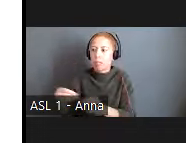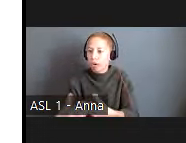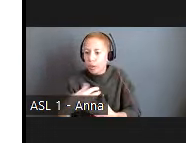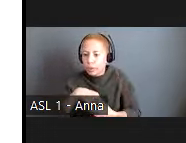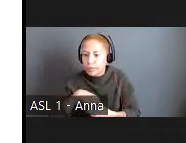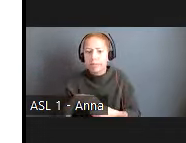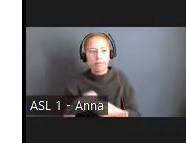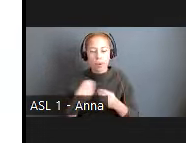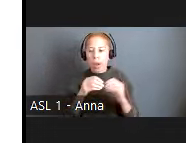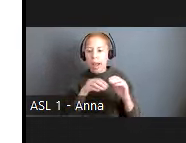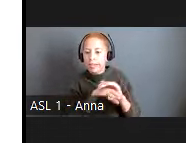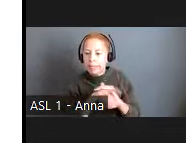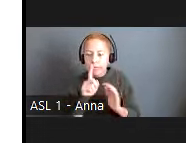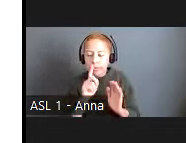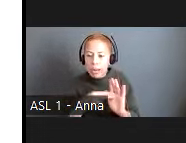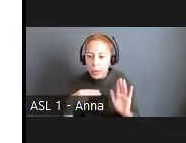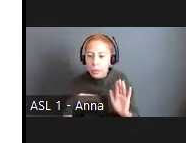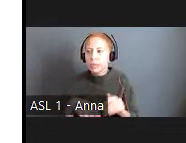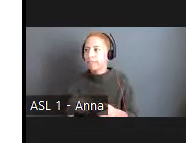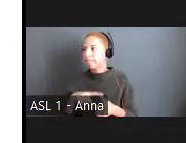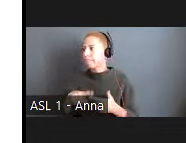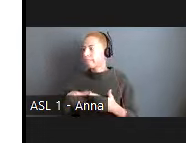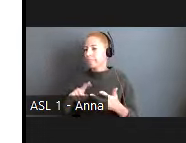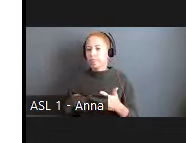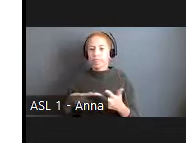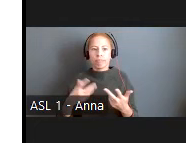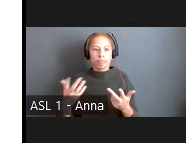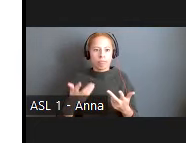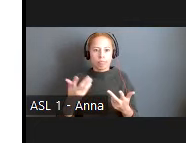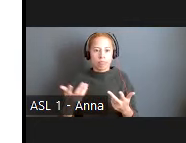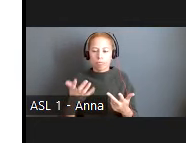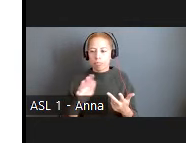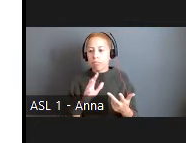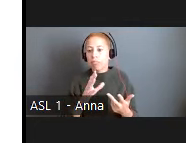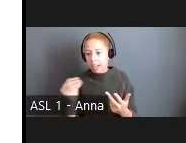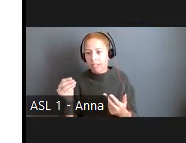access to diagnosis, etc. As well as there's some in here that cost the government money.